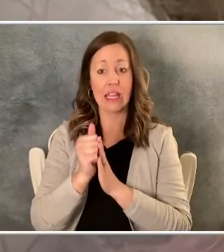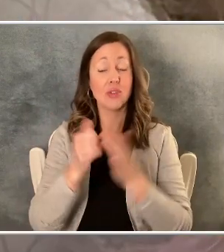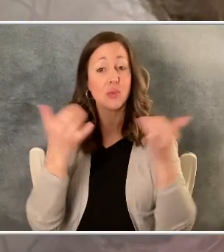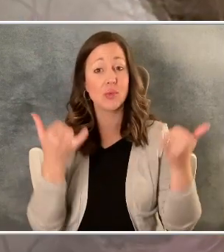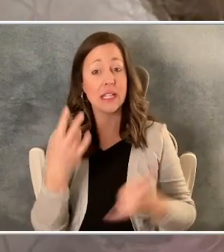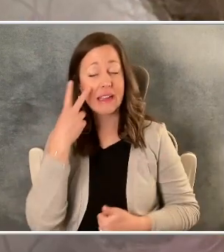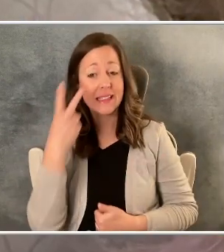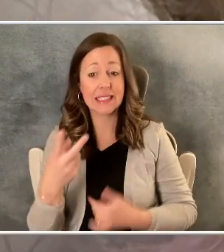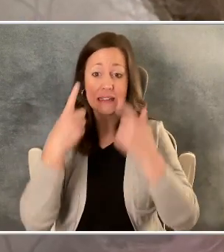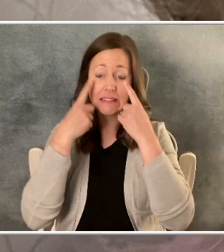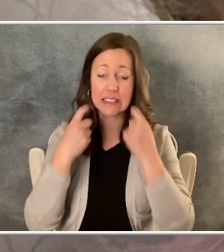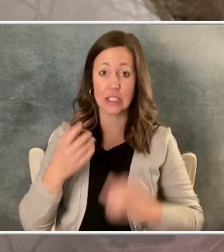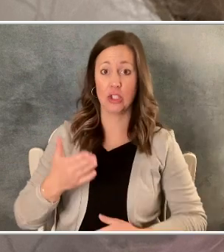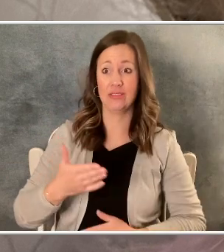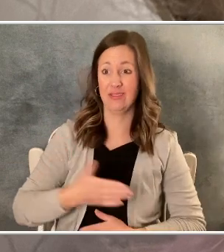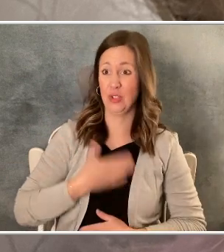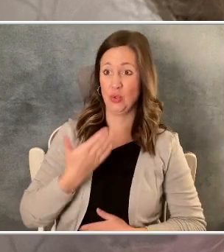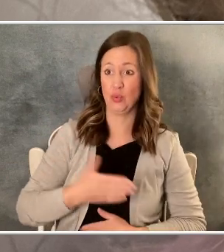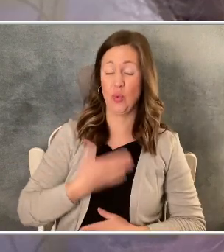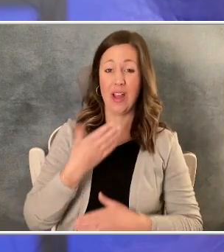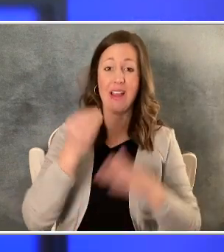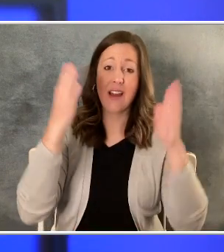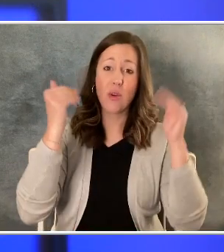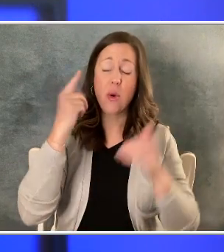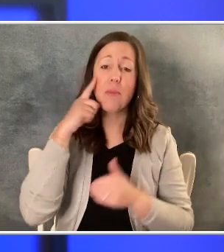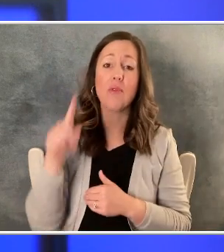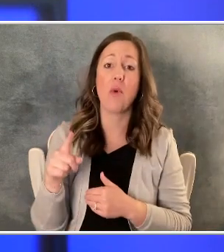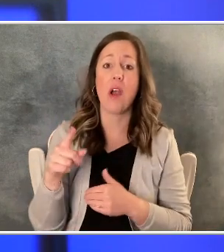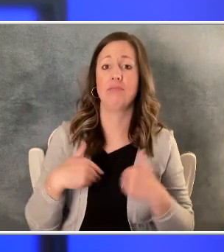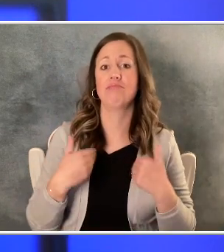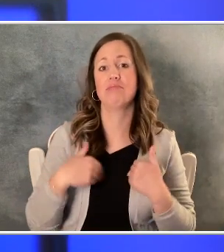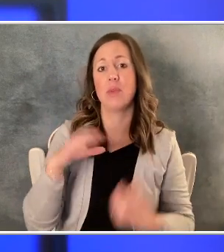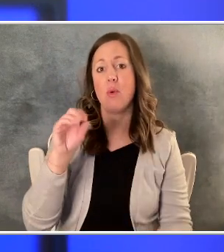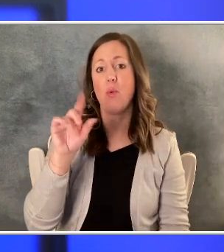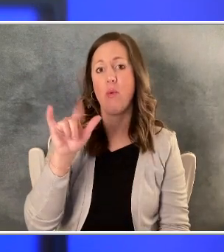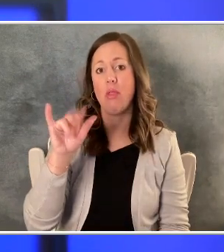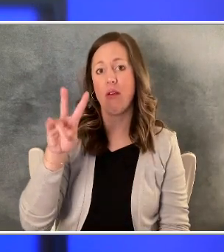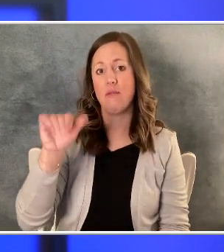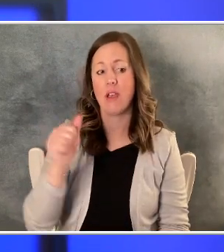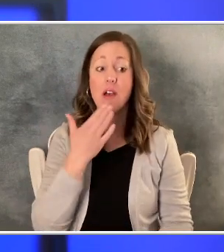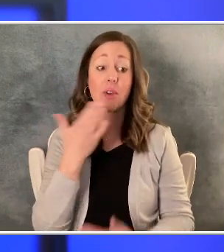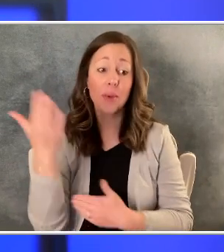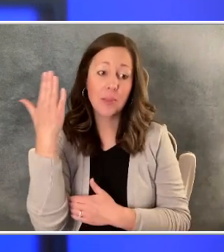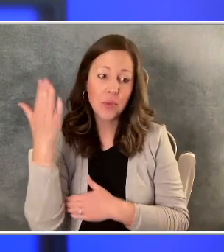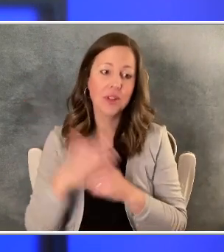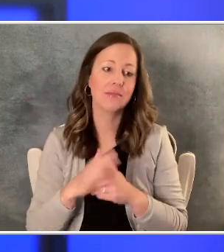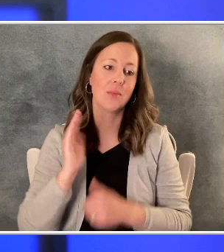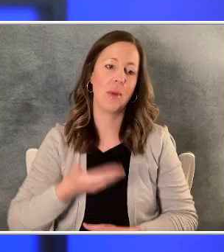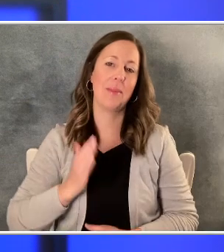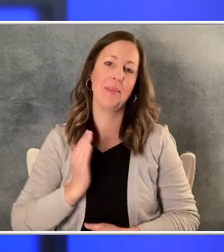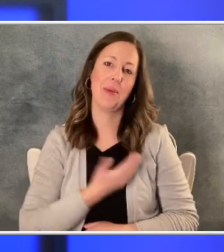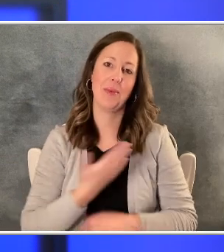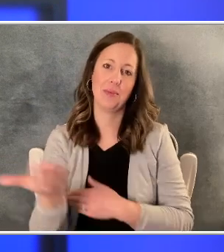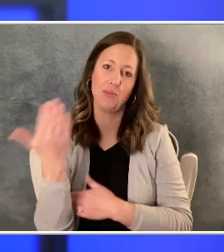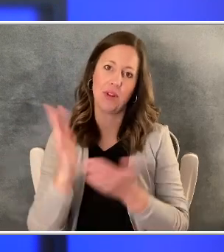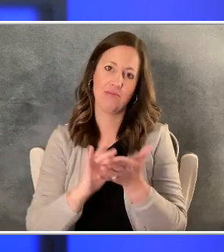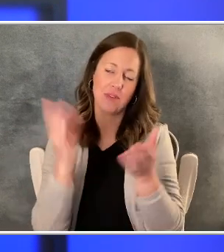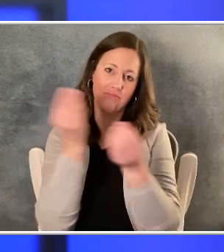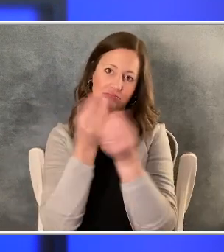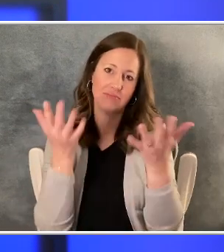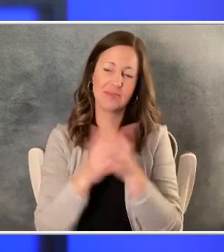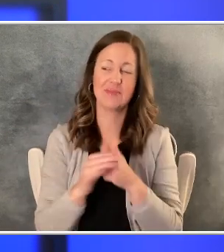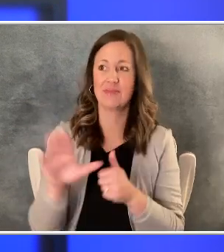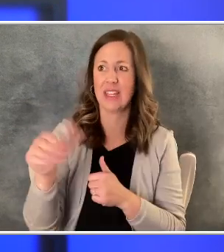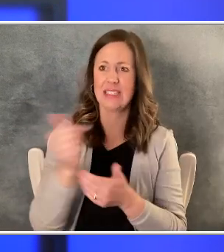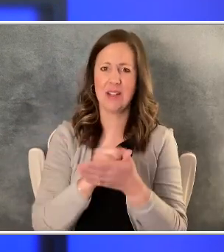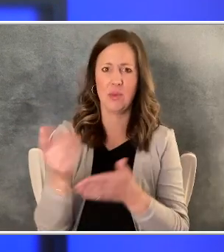and the hope for little Olivia. Good morning. I'm Jessica Lovell, and welcome to the Morning Medical Update. Just about 10 weeks ago,